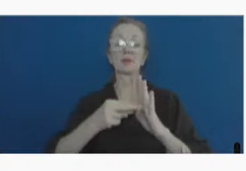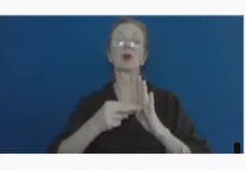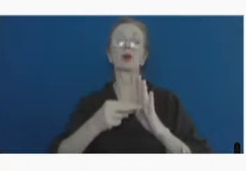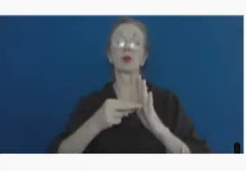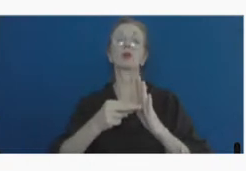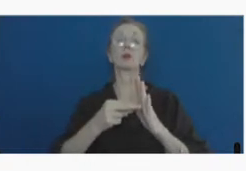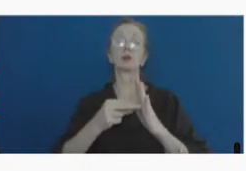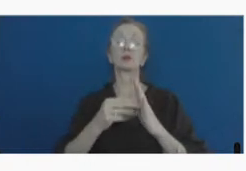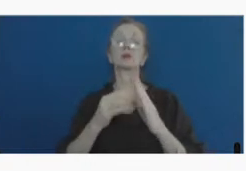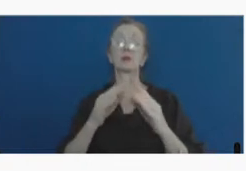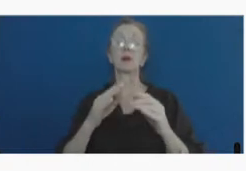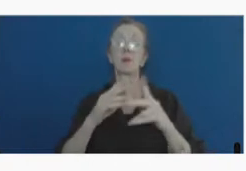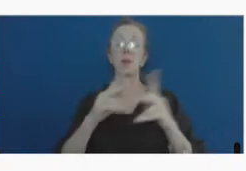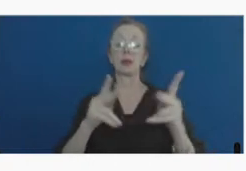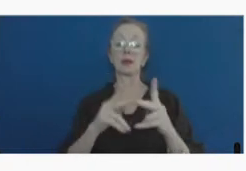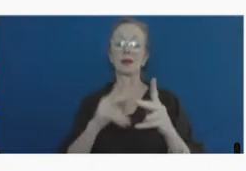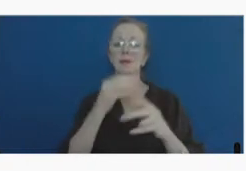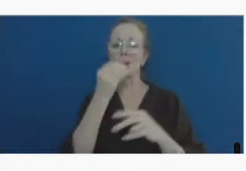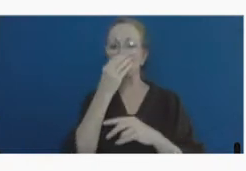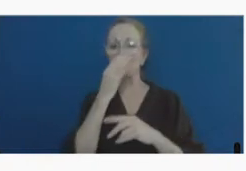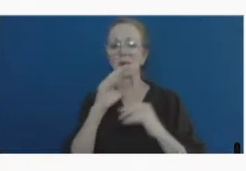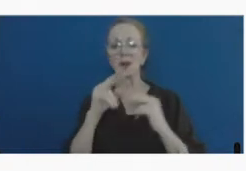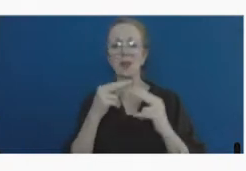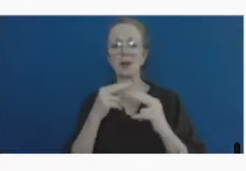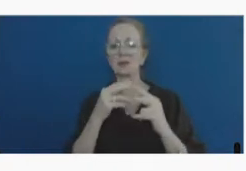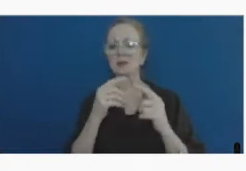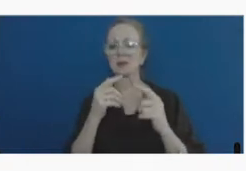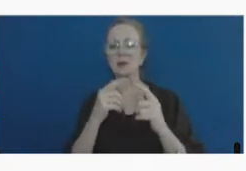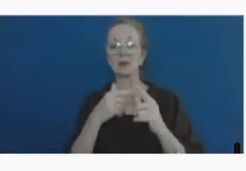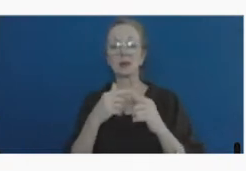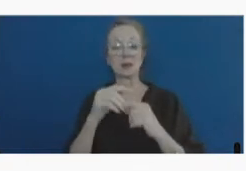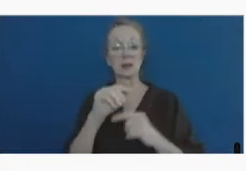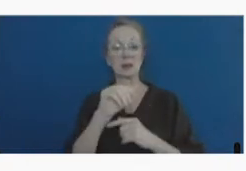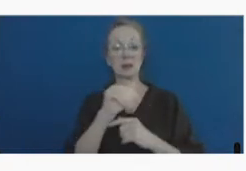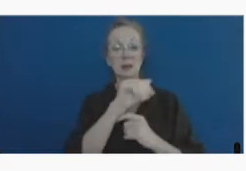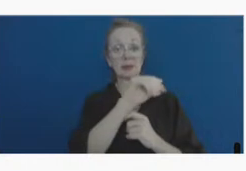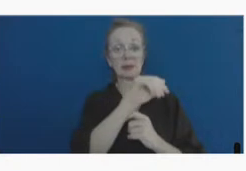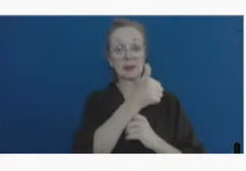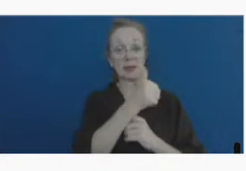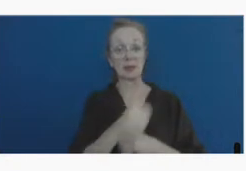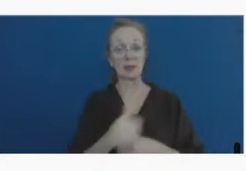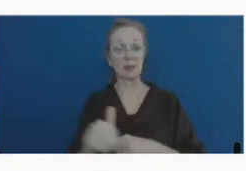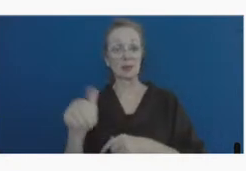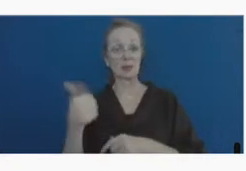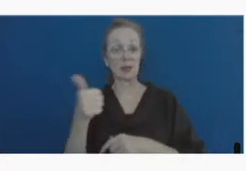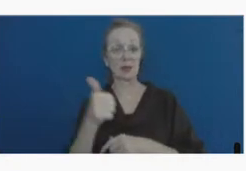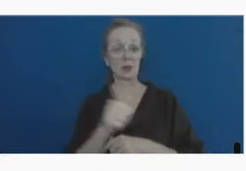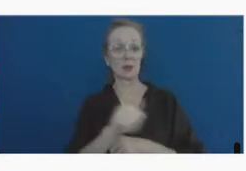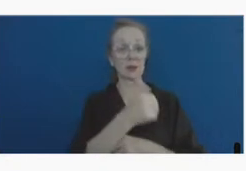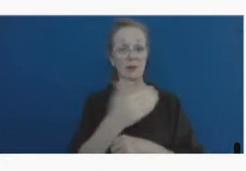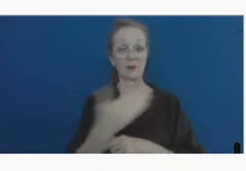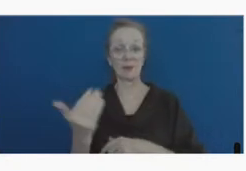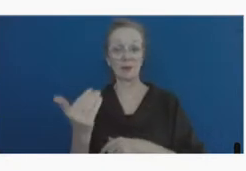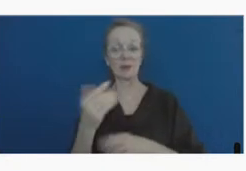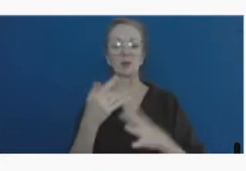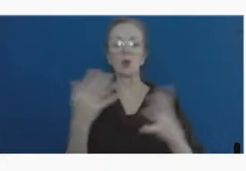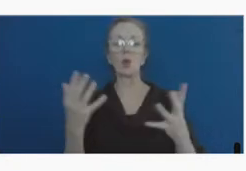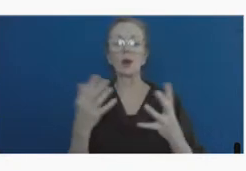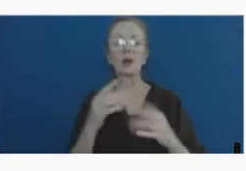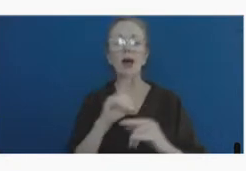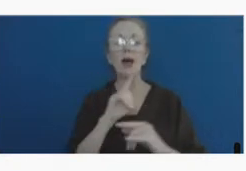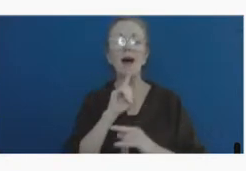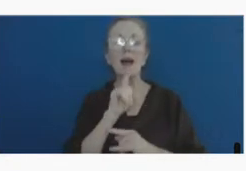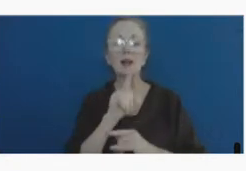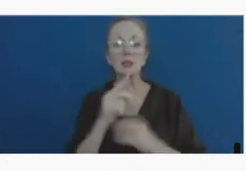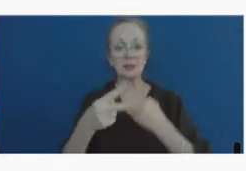provided. I don't think we care as much about, is it, you know, is it 10 for 10 or is it 10 for 15? It's more about like what you're actually saving on